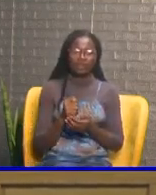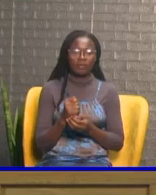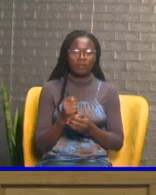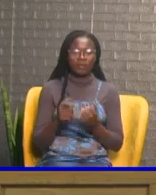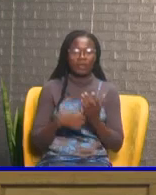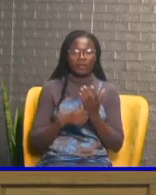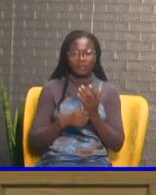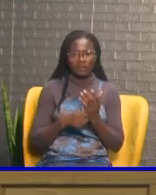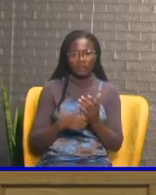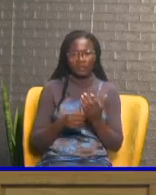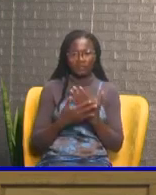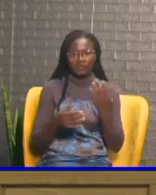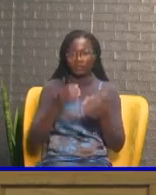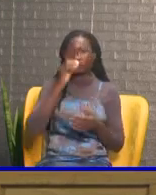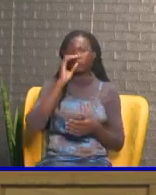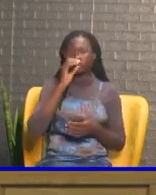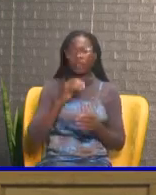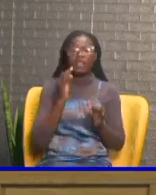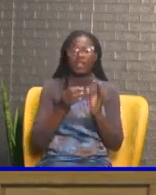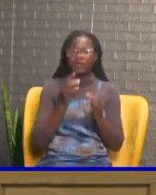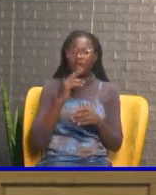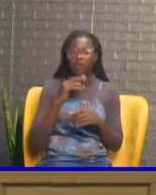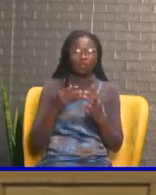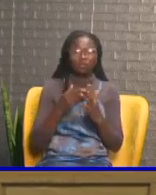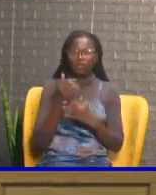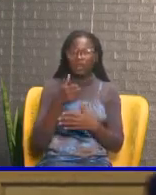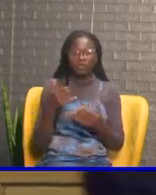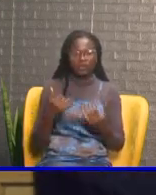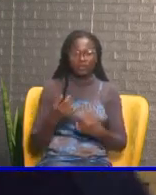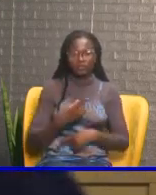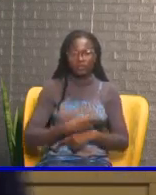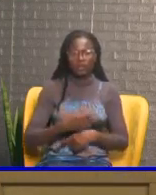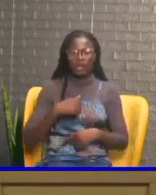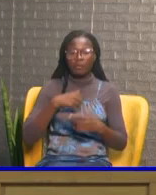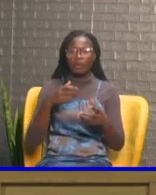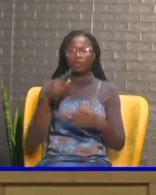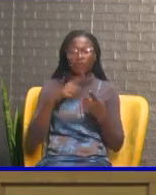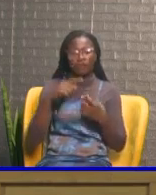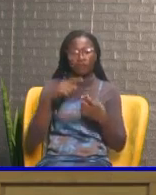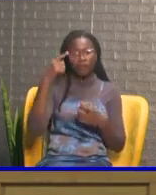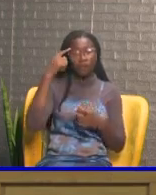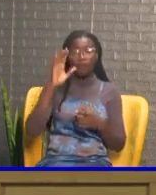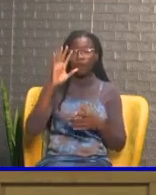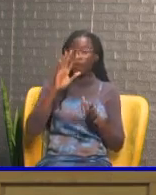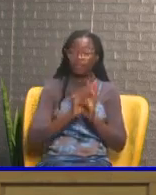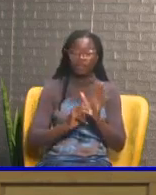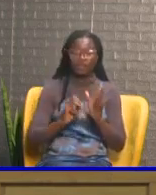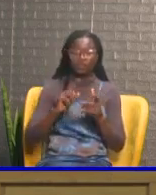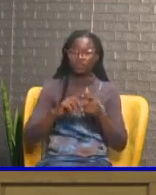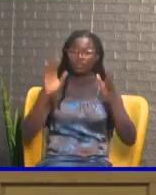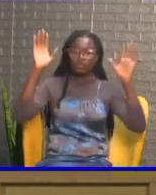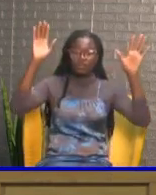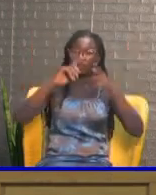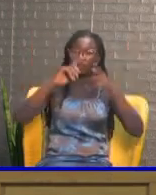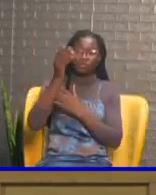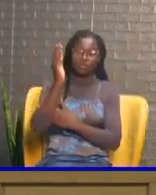through anything today, I want you for 5 minutes to lift up your hands to God and say,